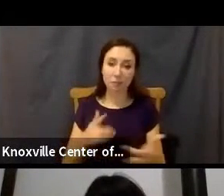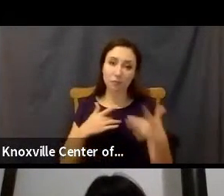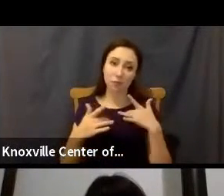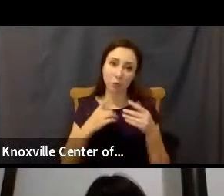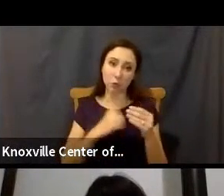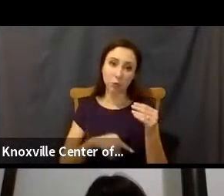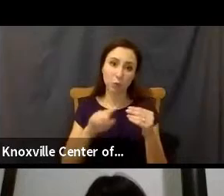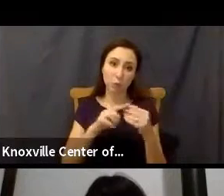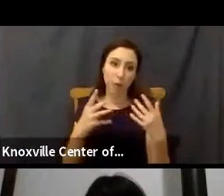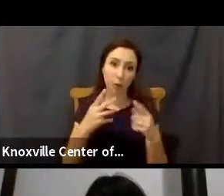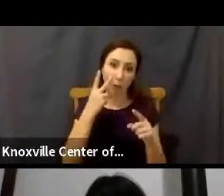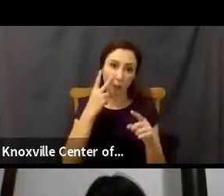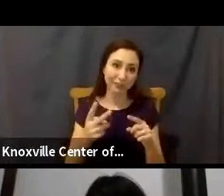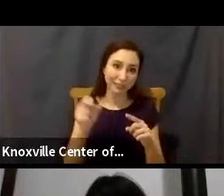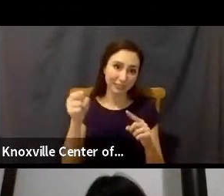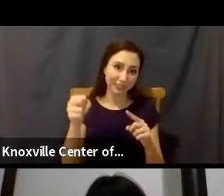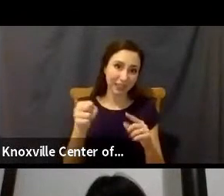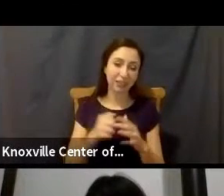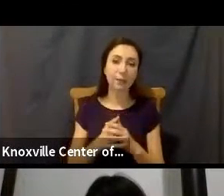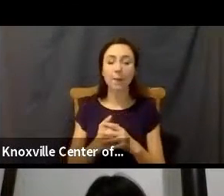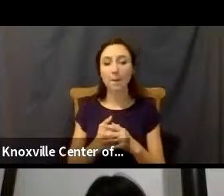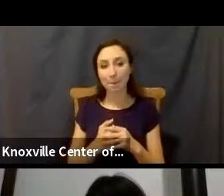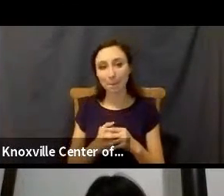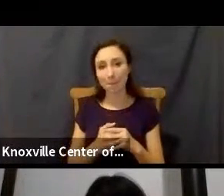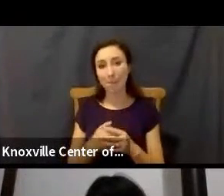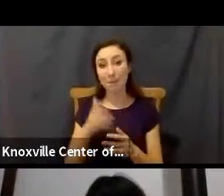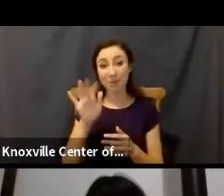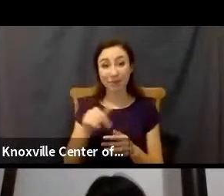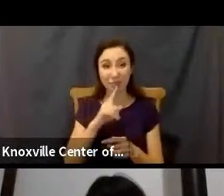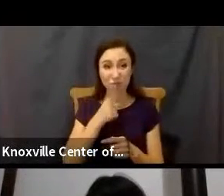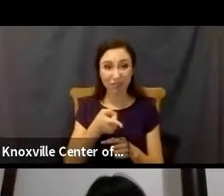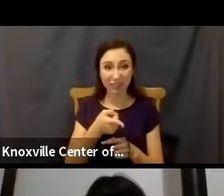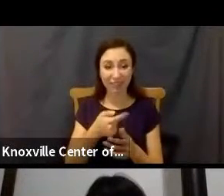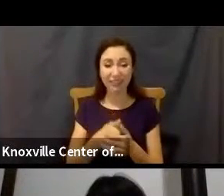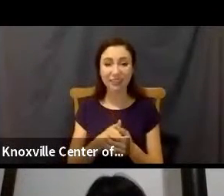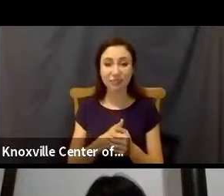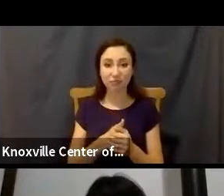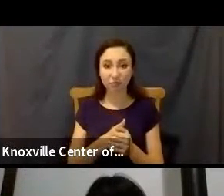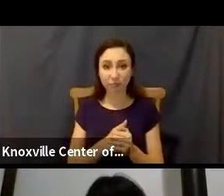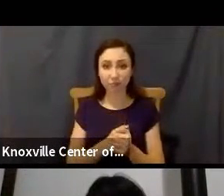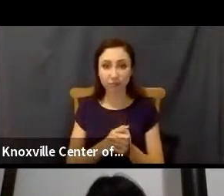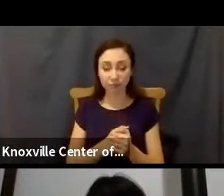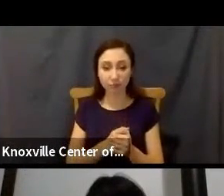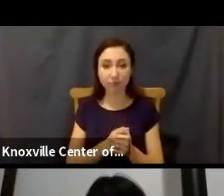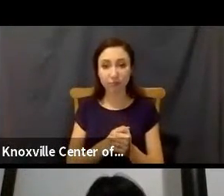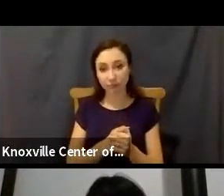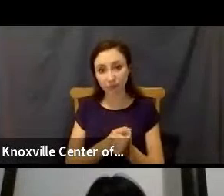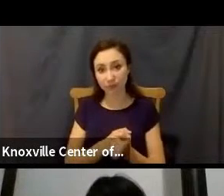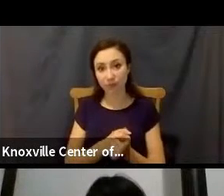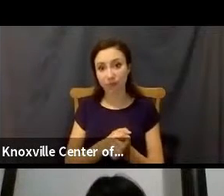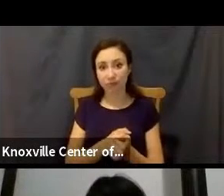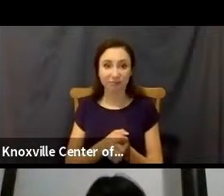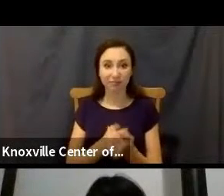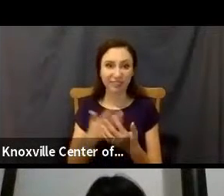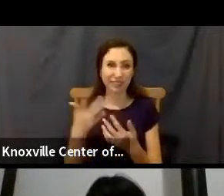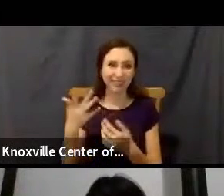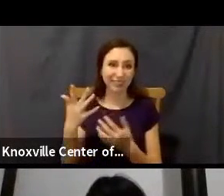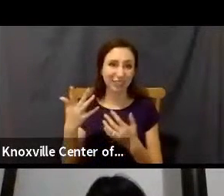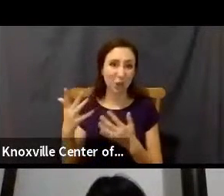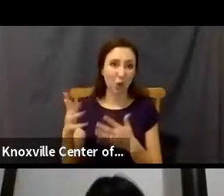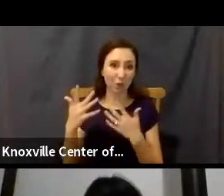what we're seeing. And that really makes, that gets, what's already been dicey,